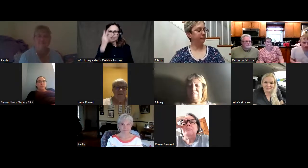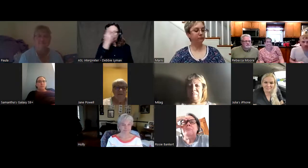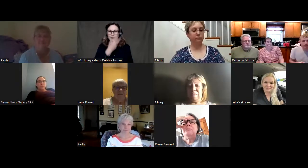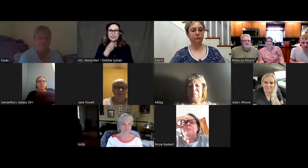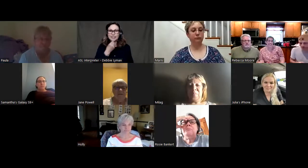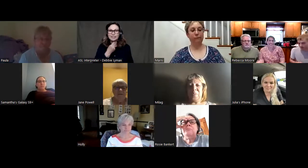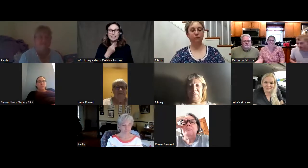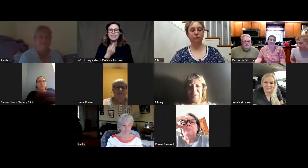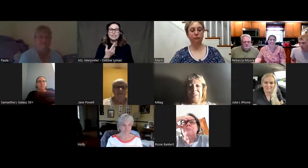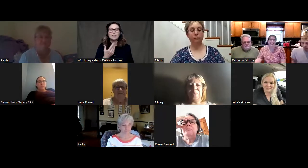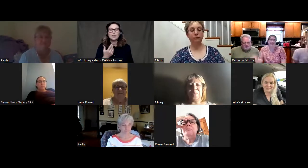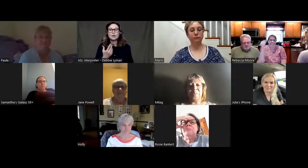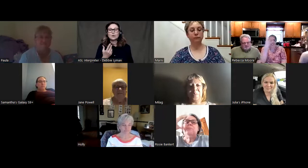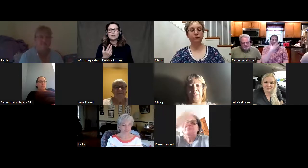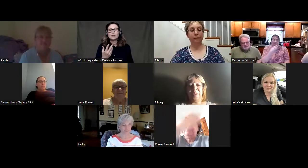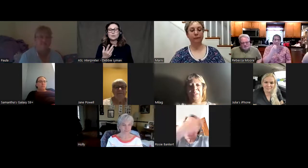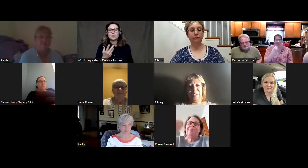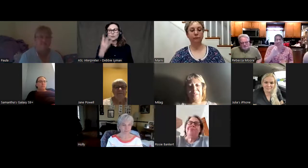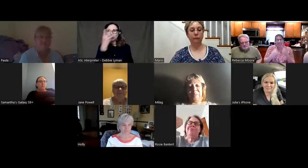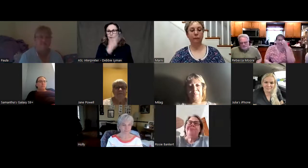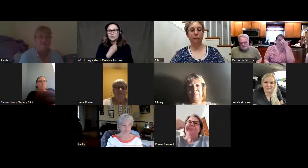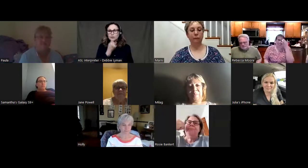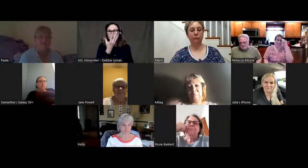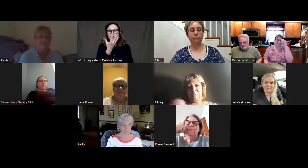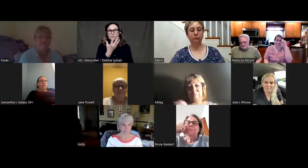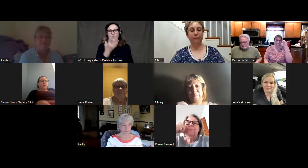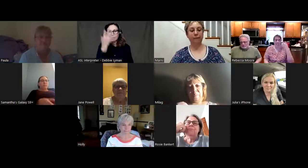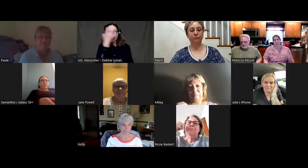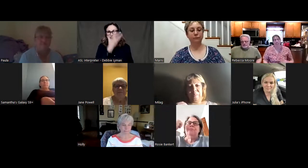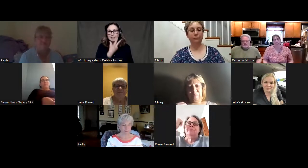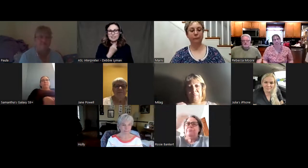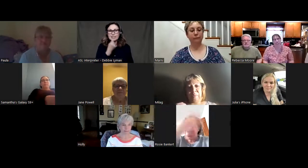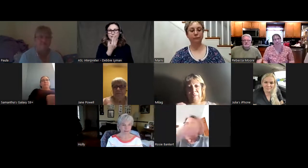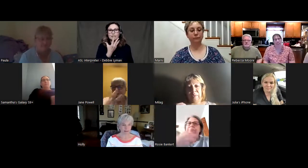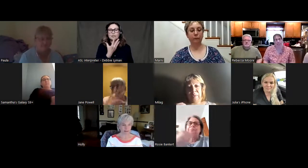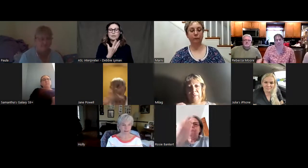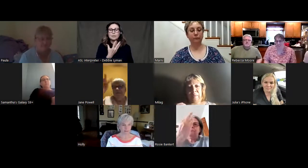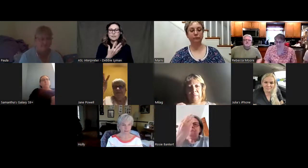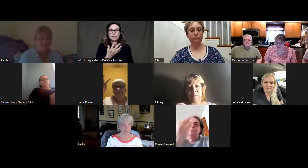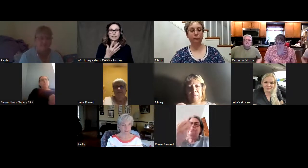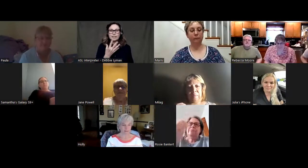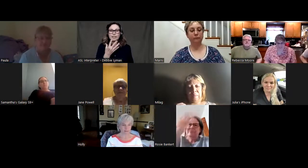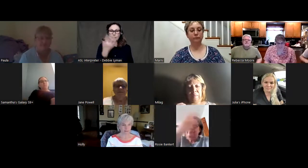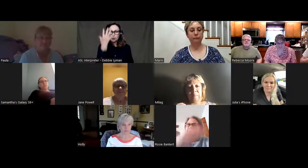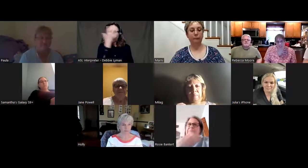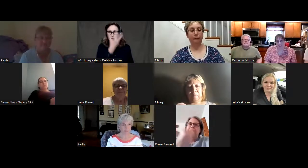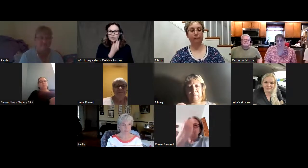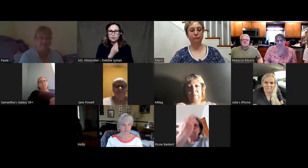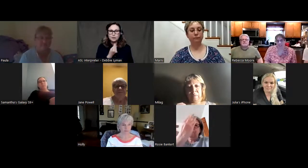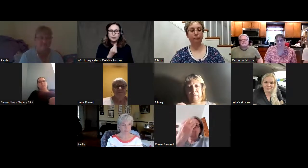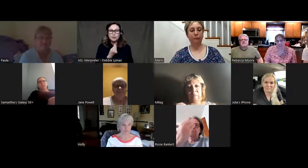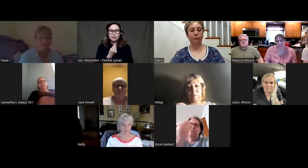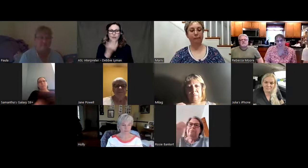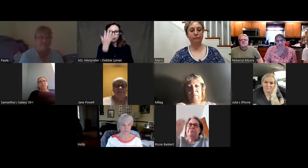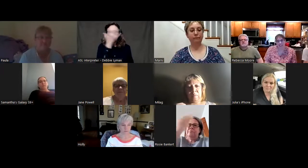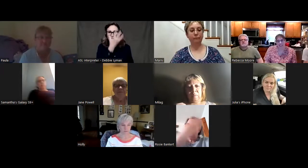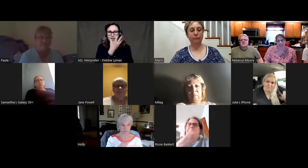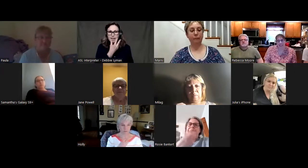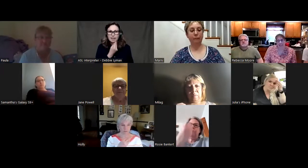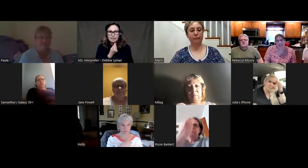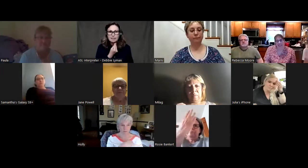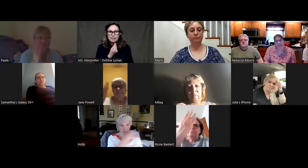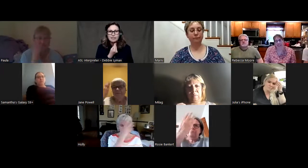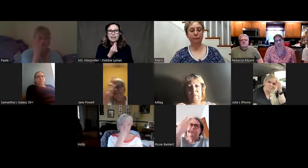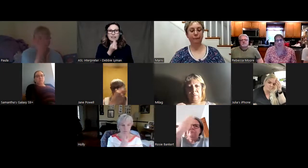Pretty, pretty. So beautiful is different than pretty. So beautiful, you close